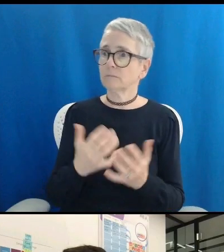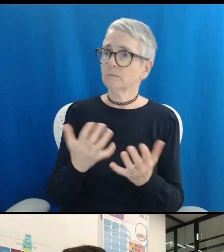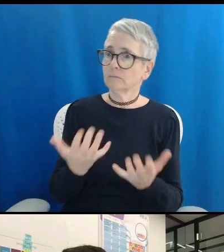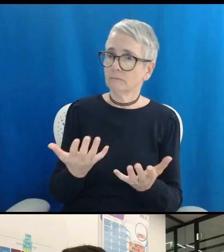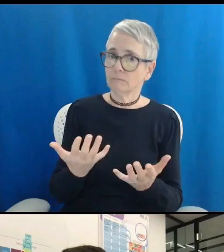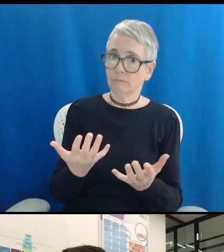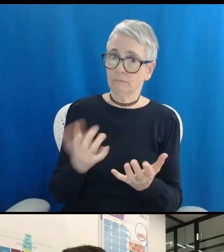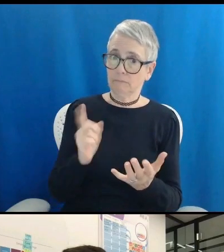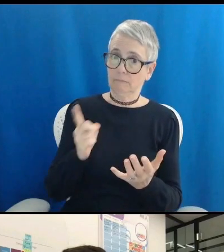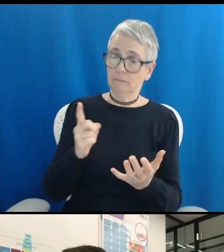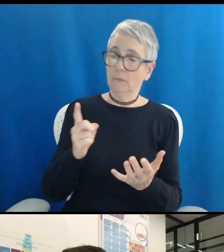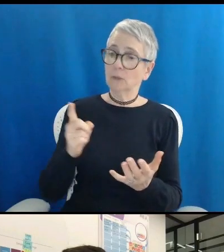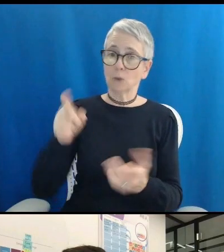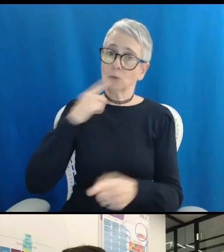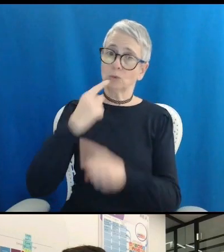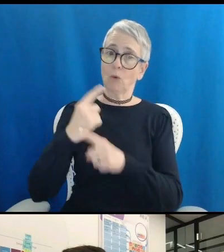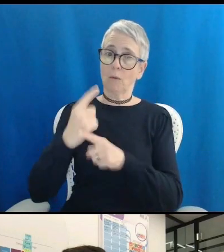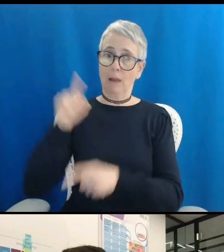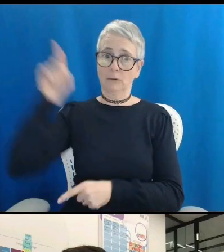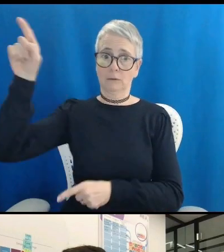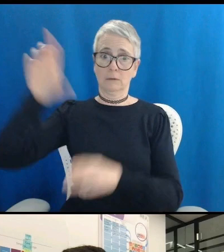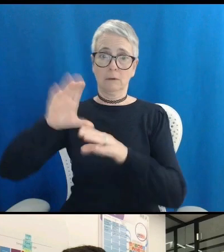invested over a...